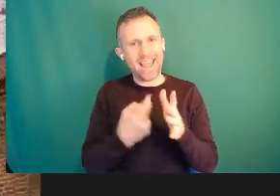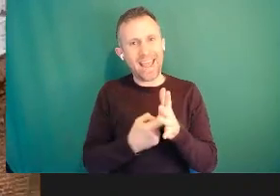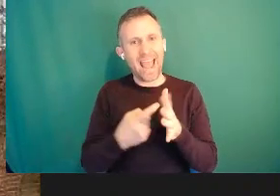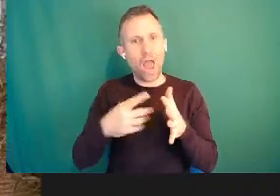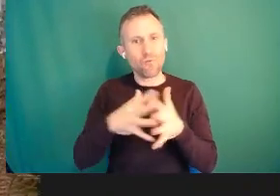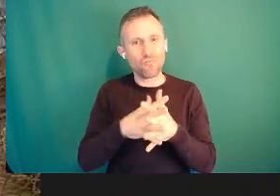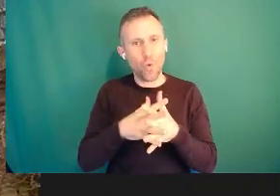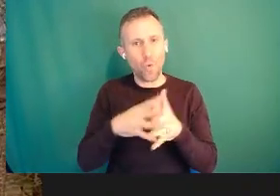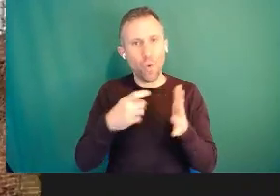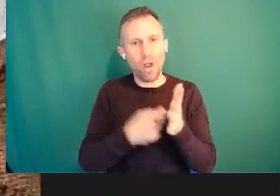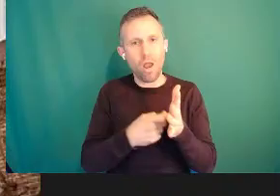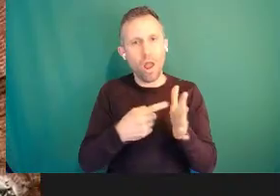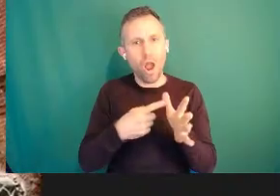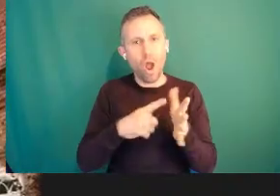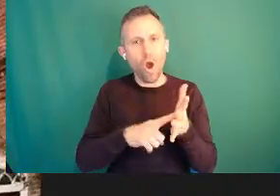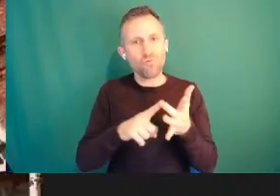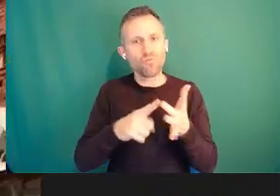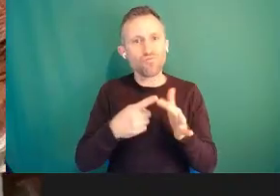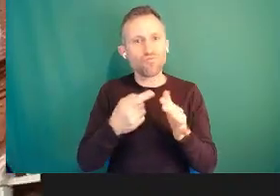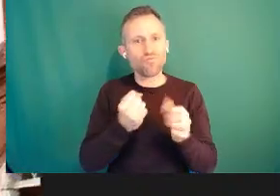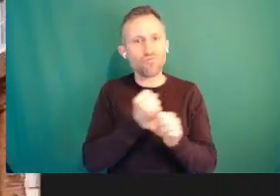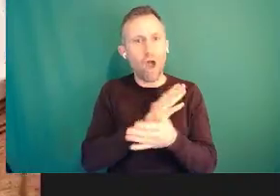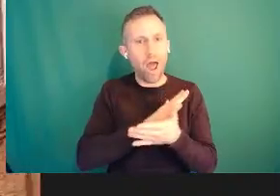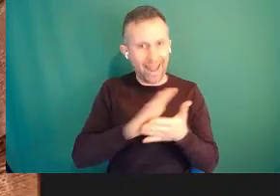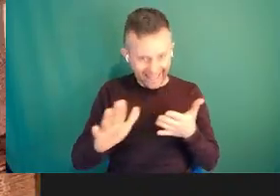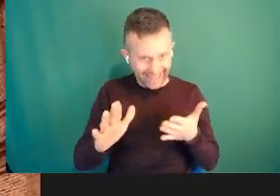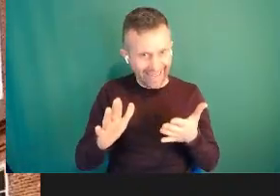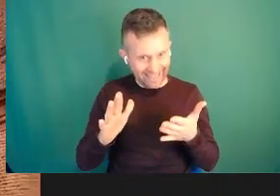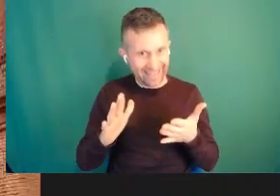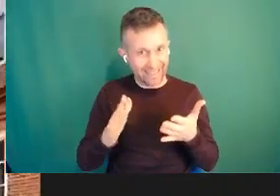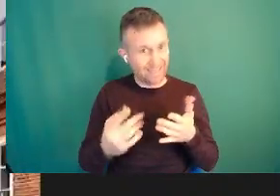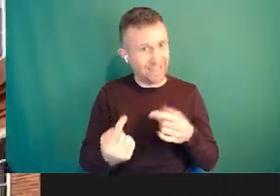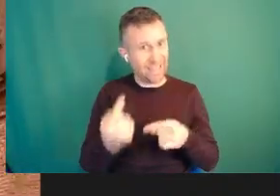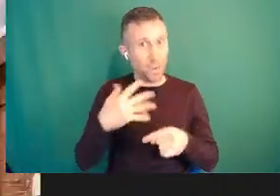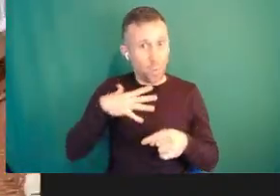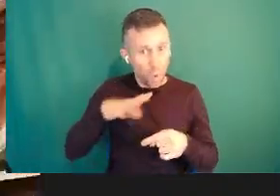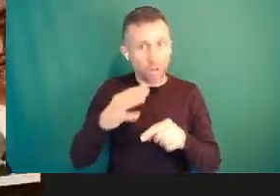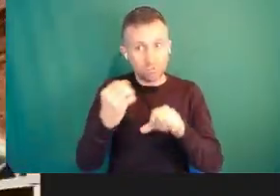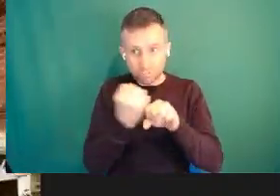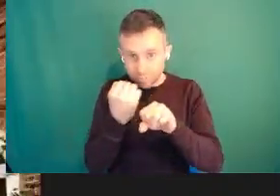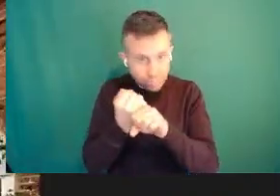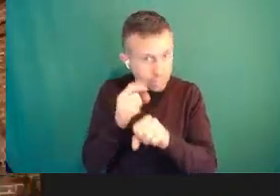older, rich history behind it. So let's go inside.